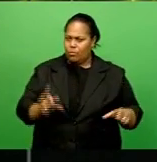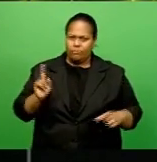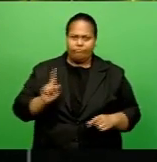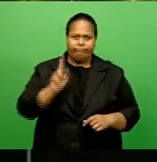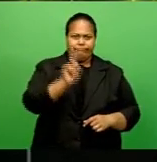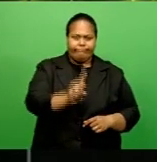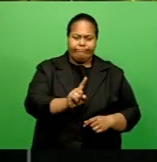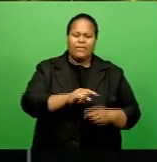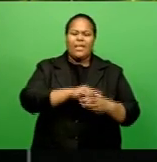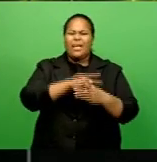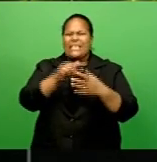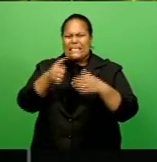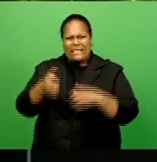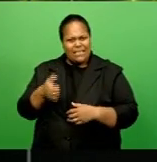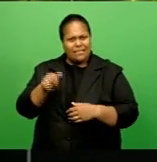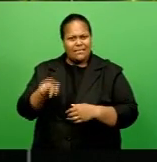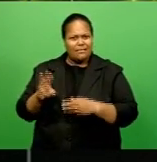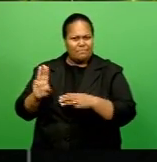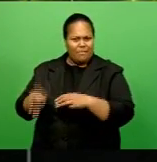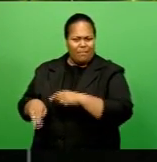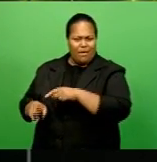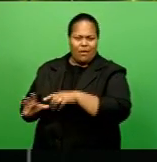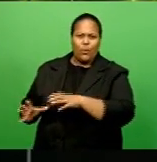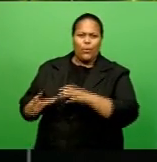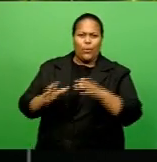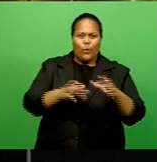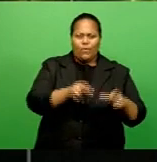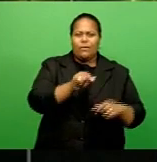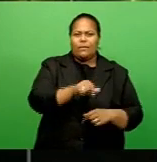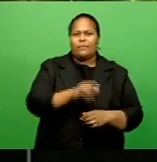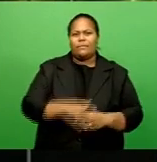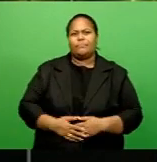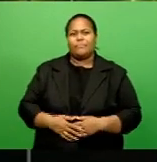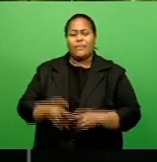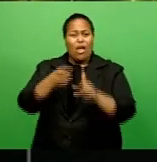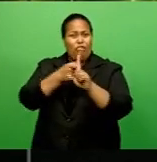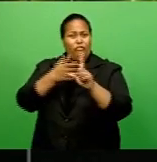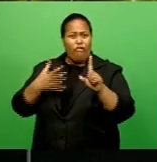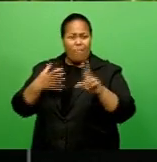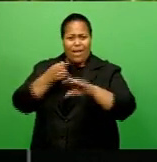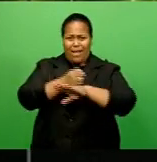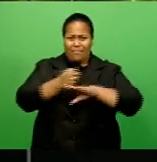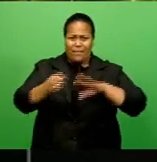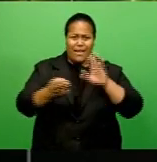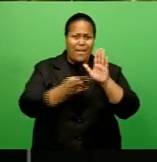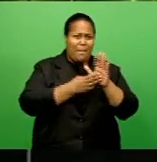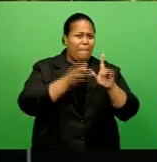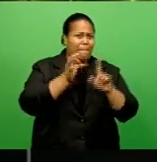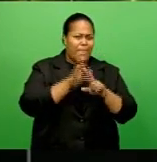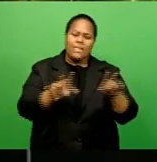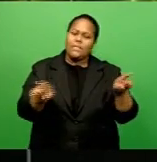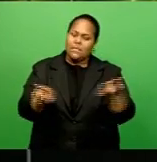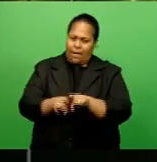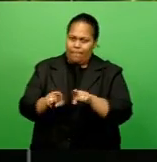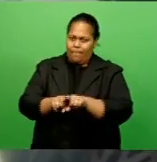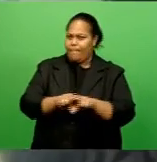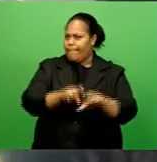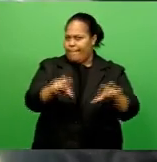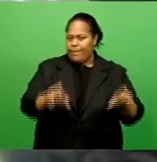Apanisa Wangai Randovo reports that former government MP Vijendra Prakash, who resigned from Parliament, faces the same charges.